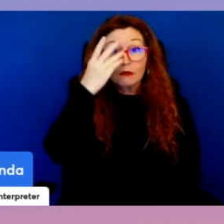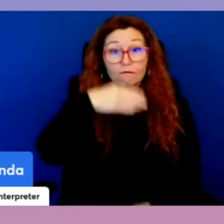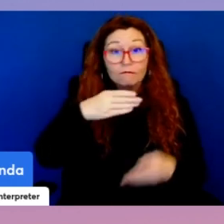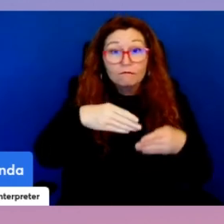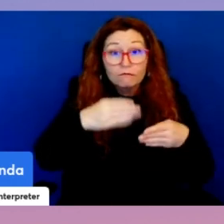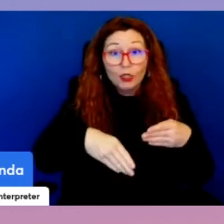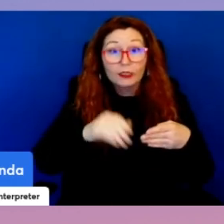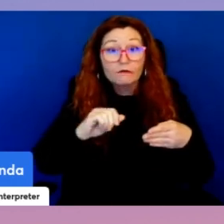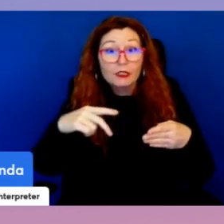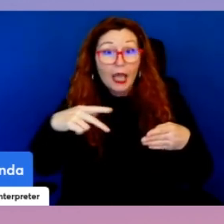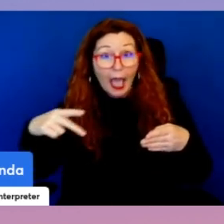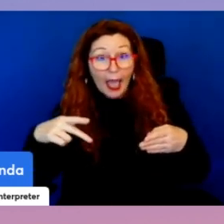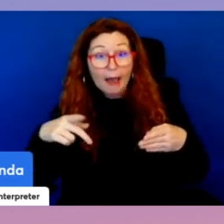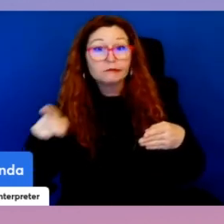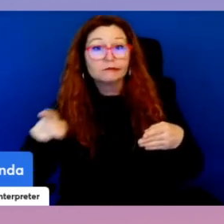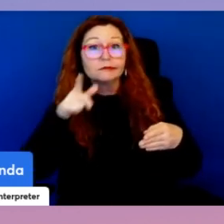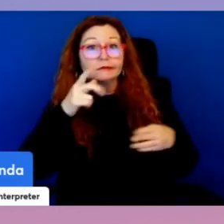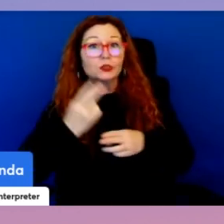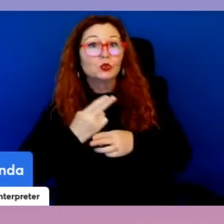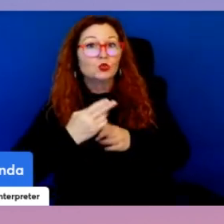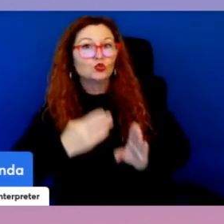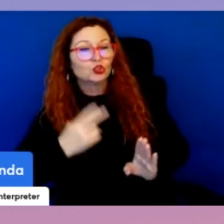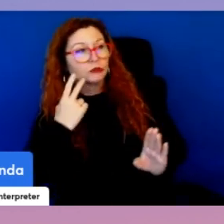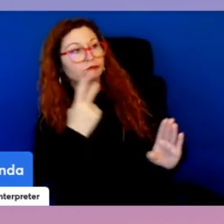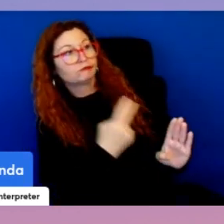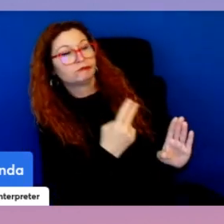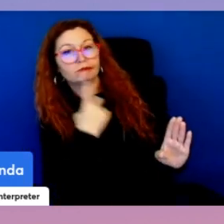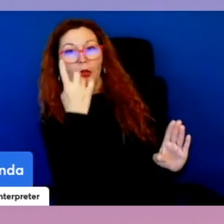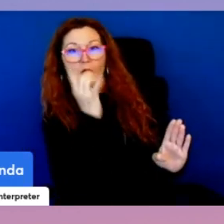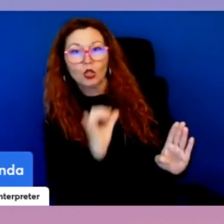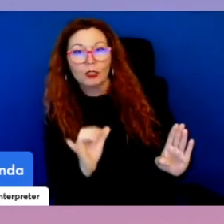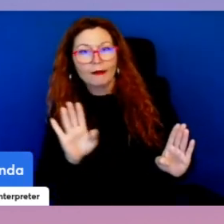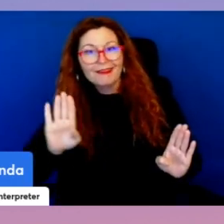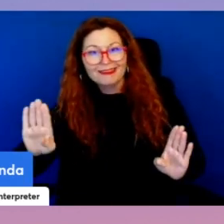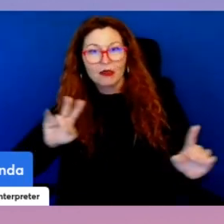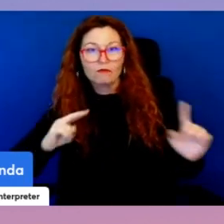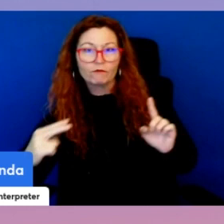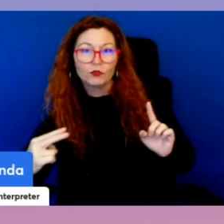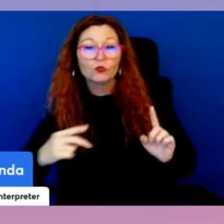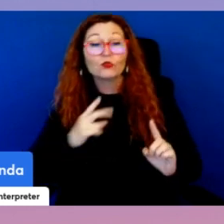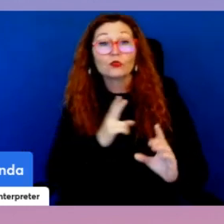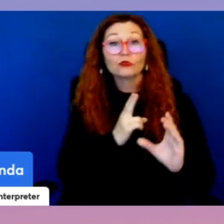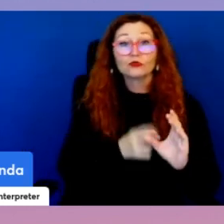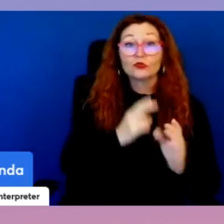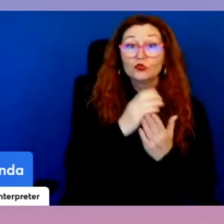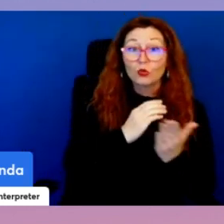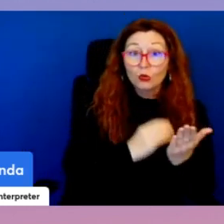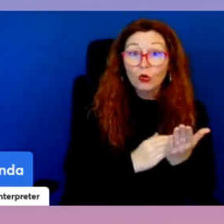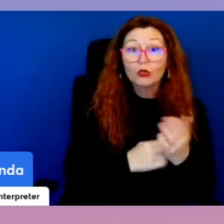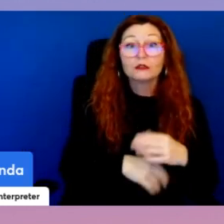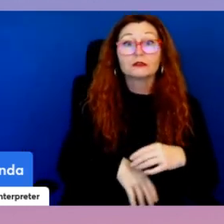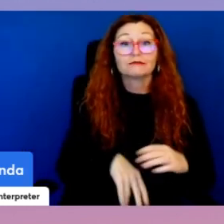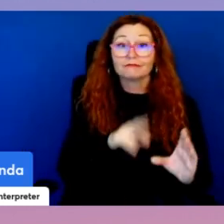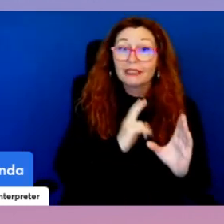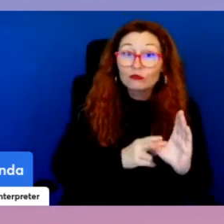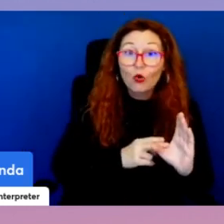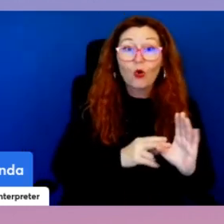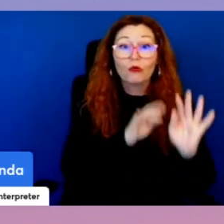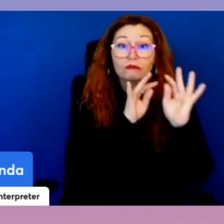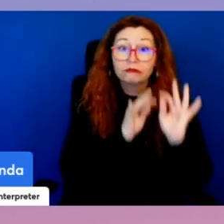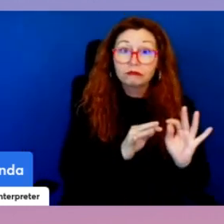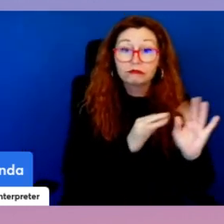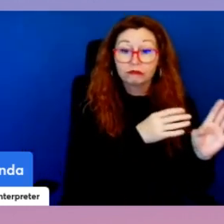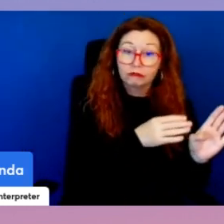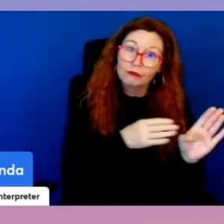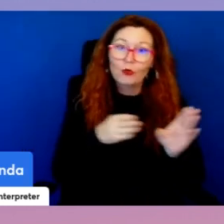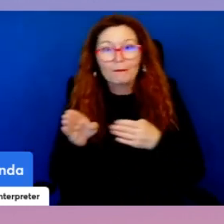the application for the users. They can enroll into a course, enroll here, and now this user is enrolled. If I go back to my admin, I can